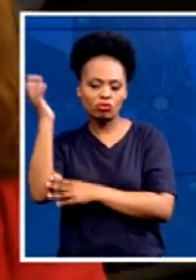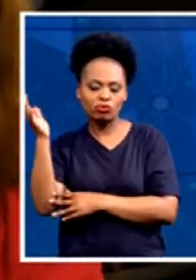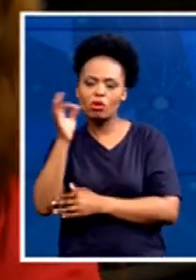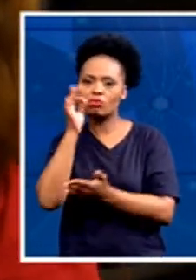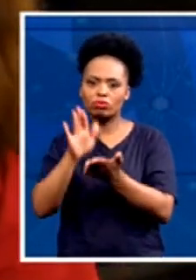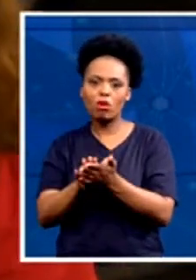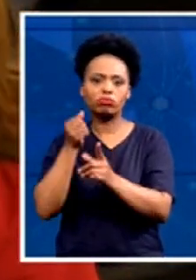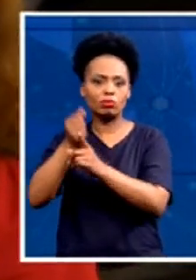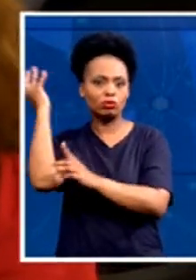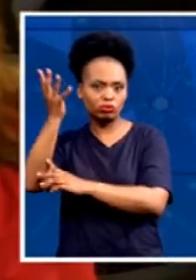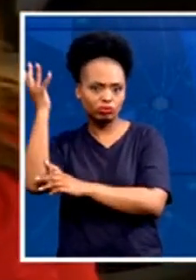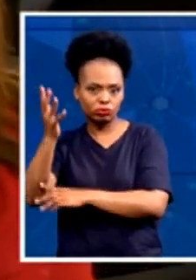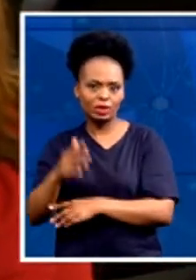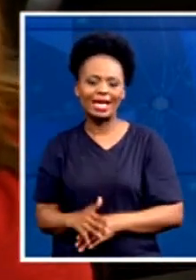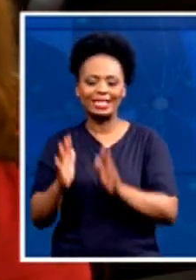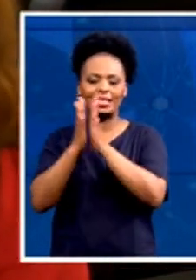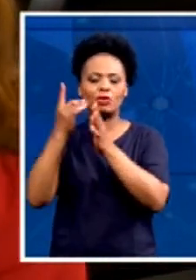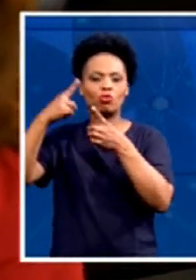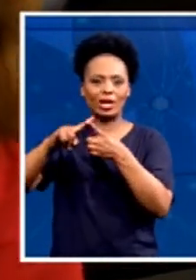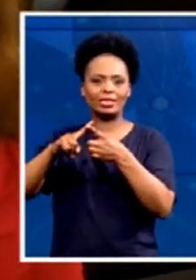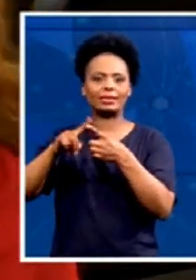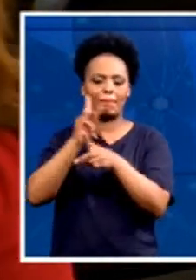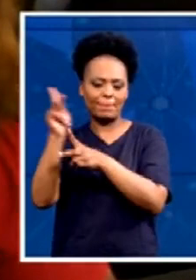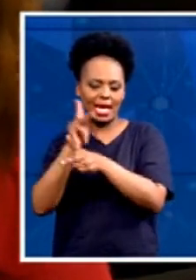Thank you.